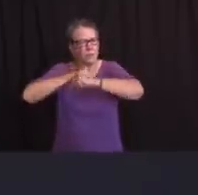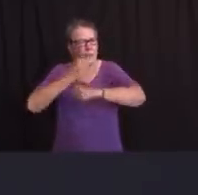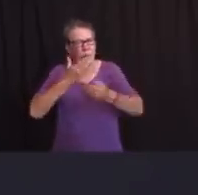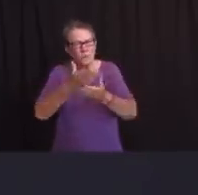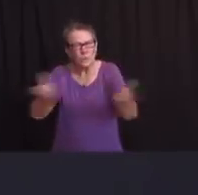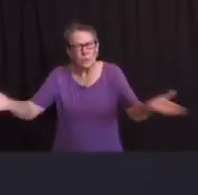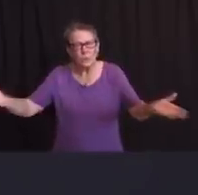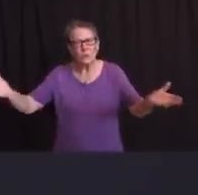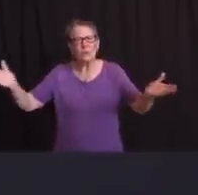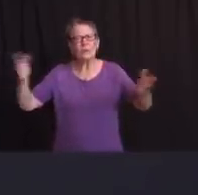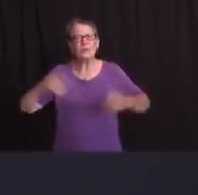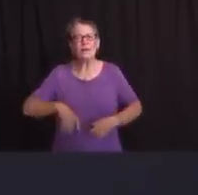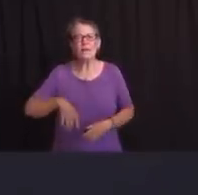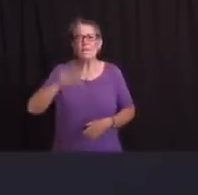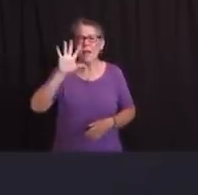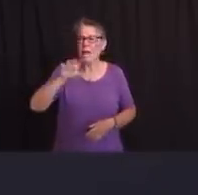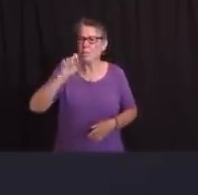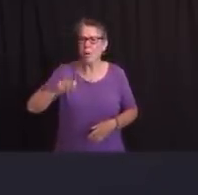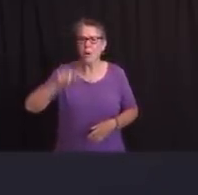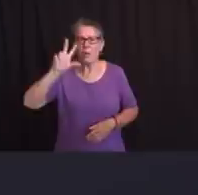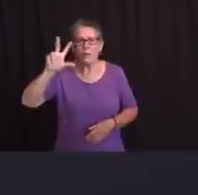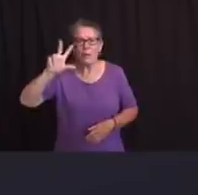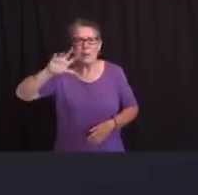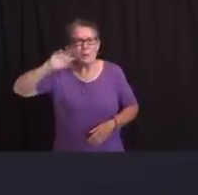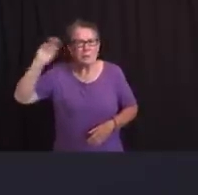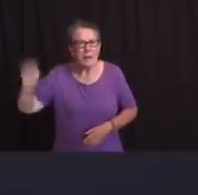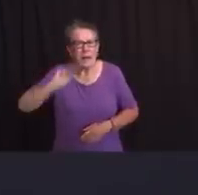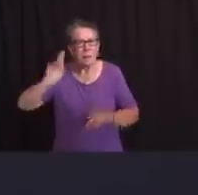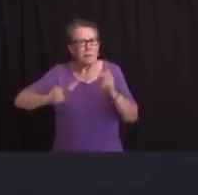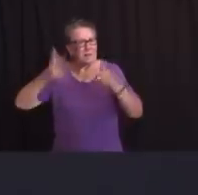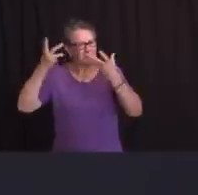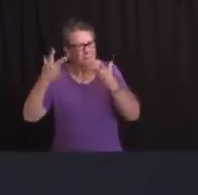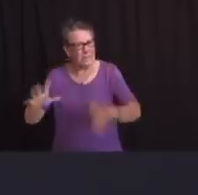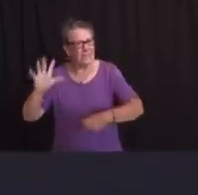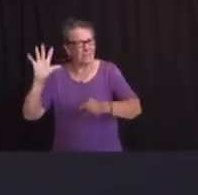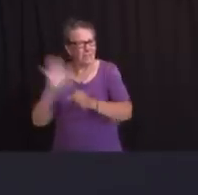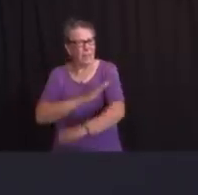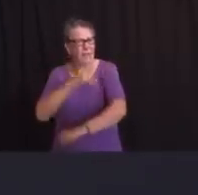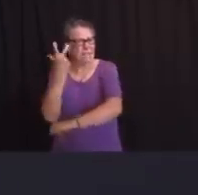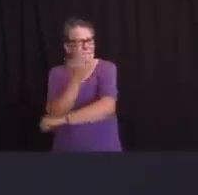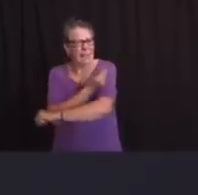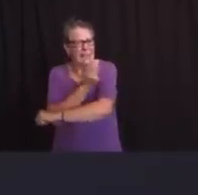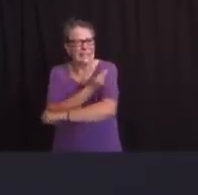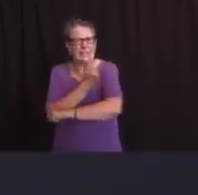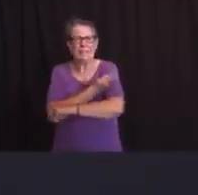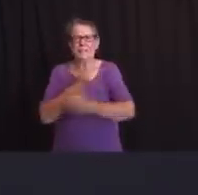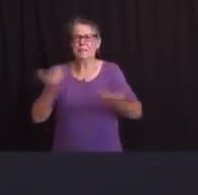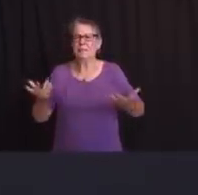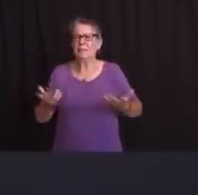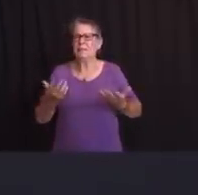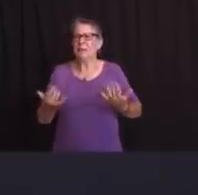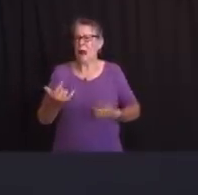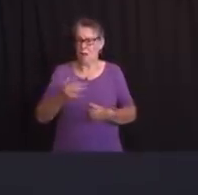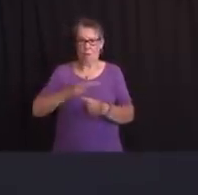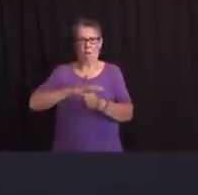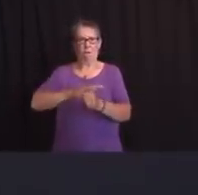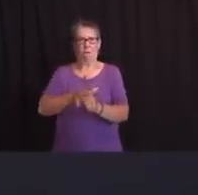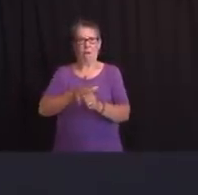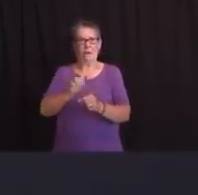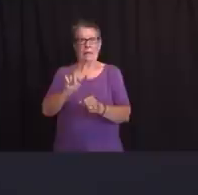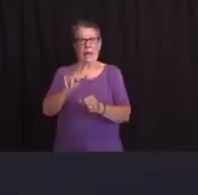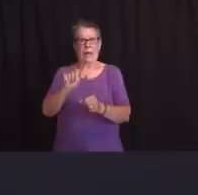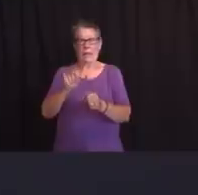million individuals are fully vaccinated. The highly transmissible Delta variant is the predominant variant in our